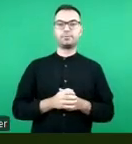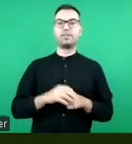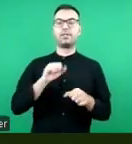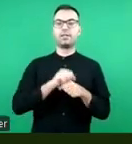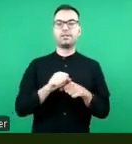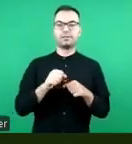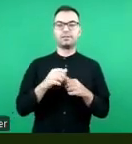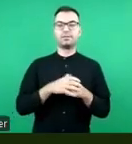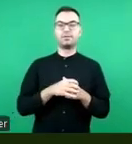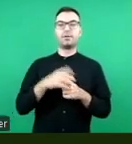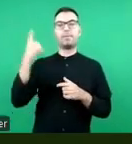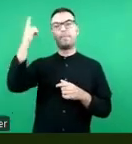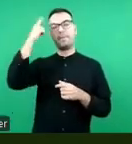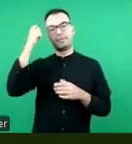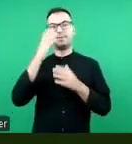and thoughts about